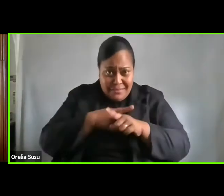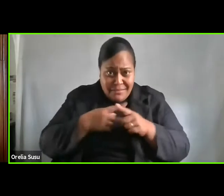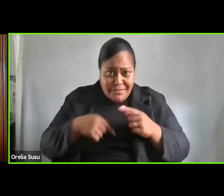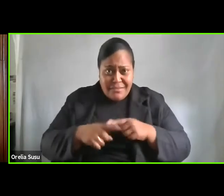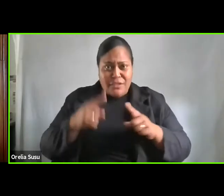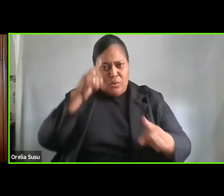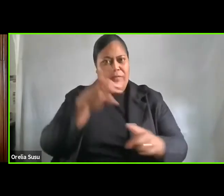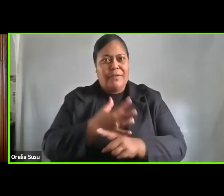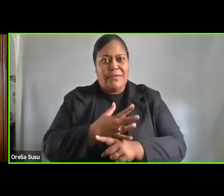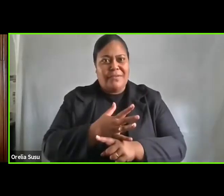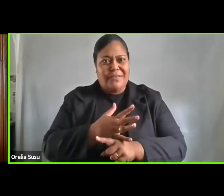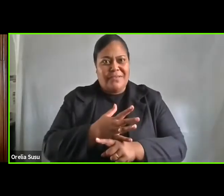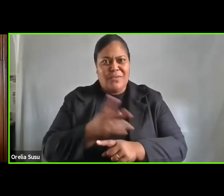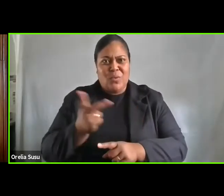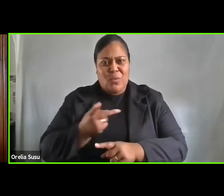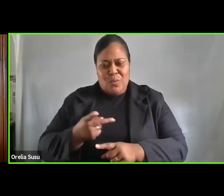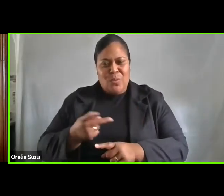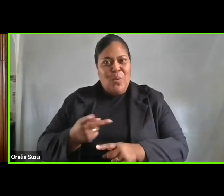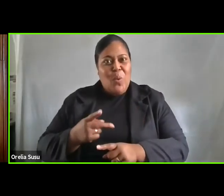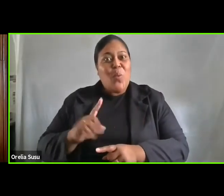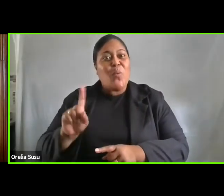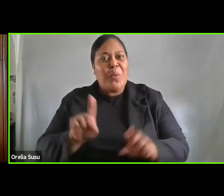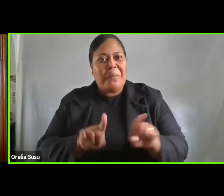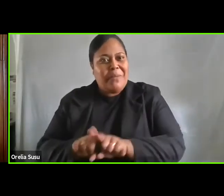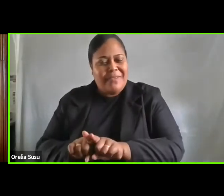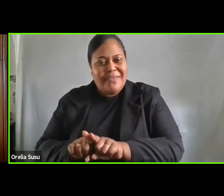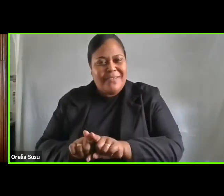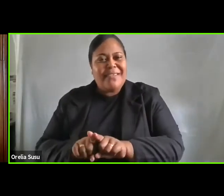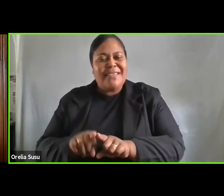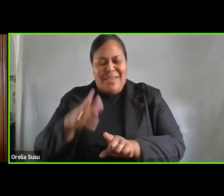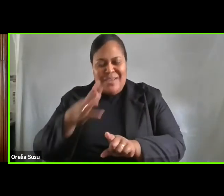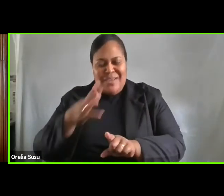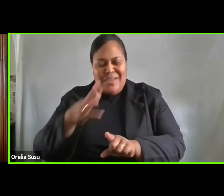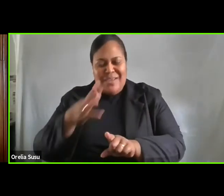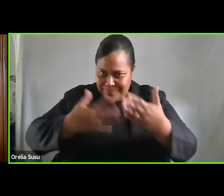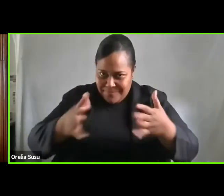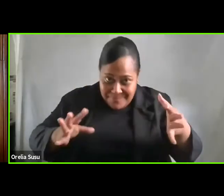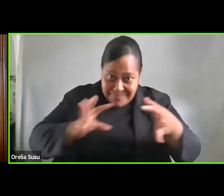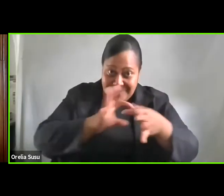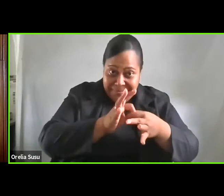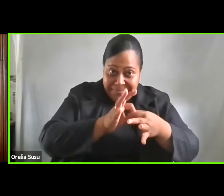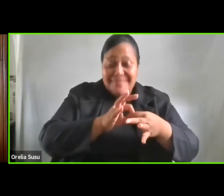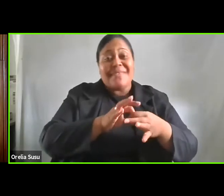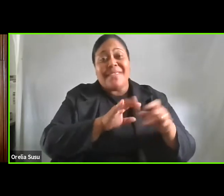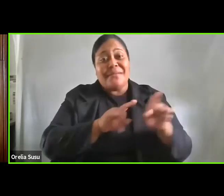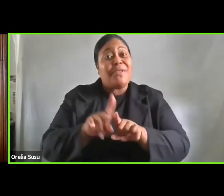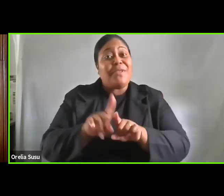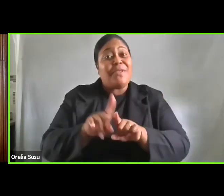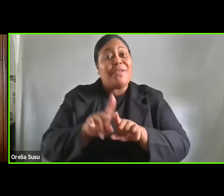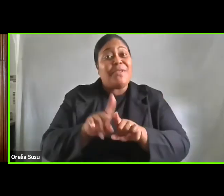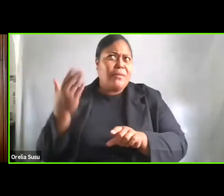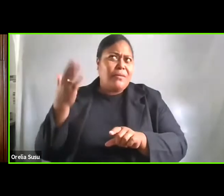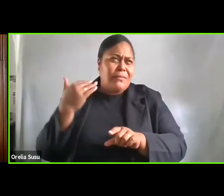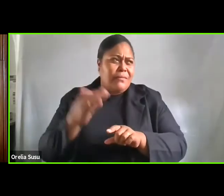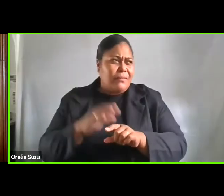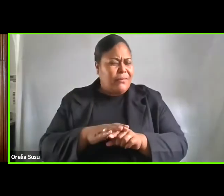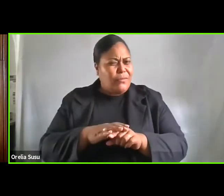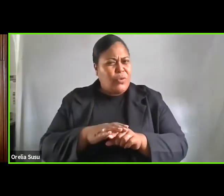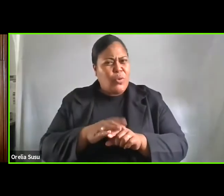um so just to give a little bit background about interlinkage interlinkage came out from the feminist work of